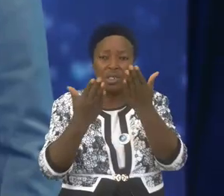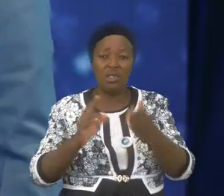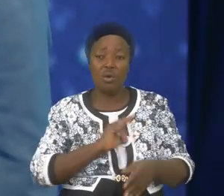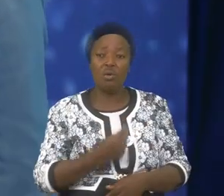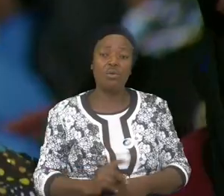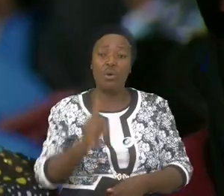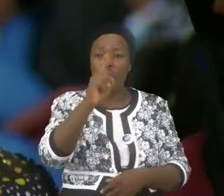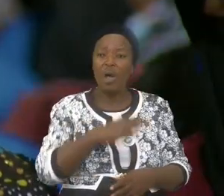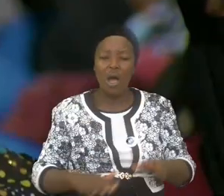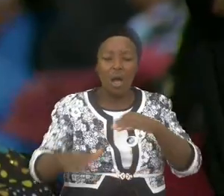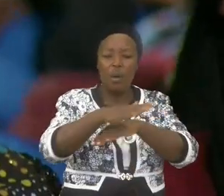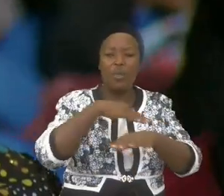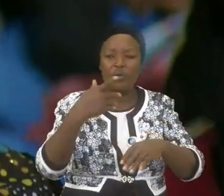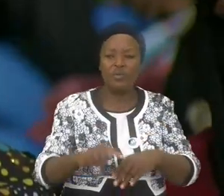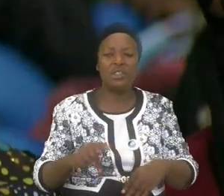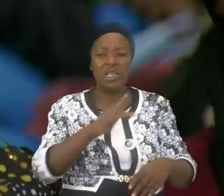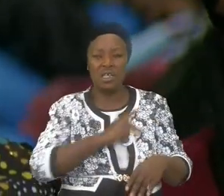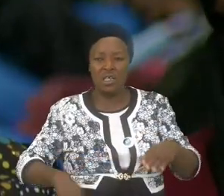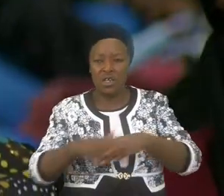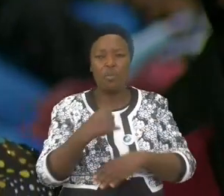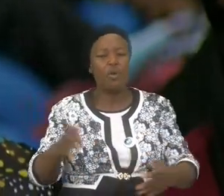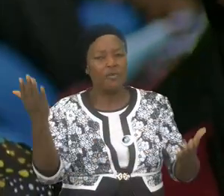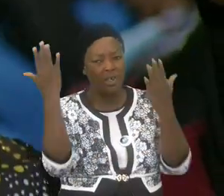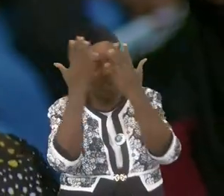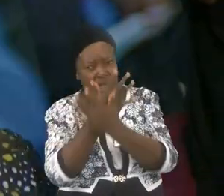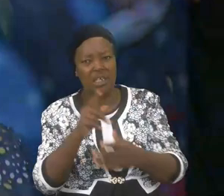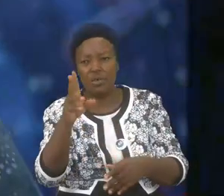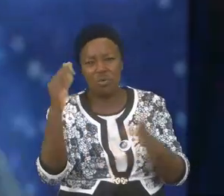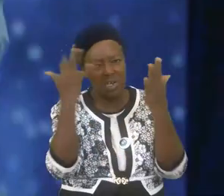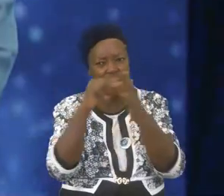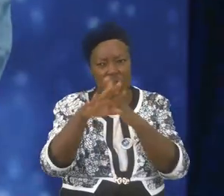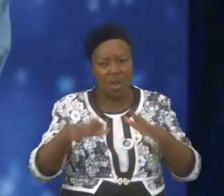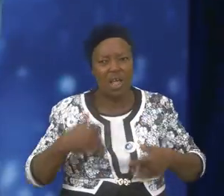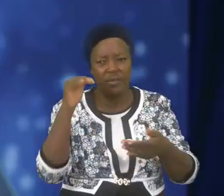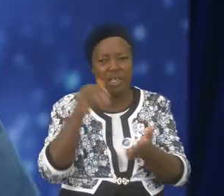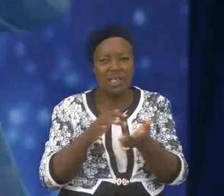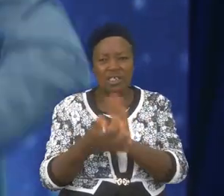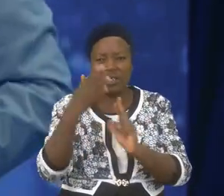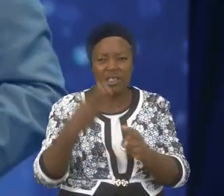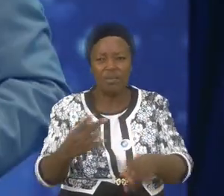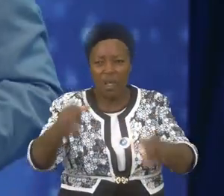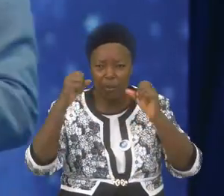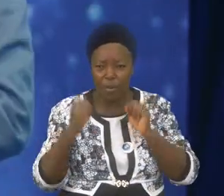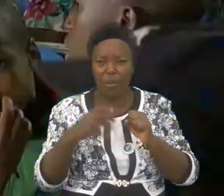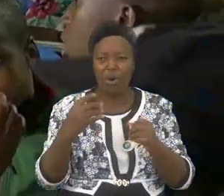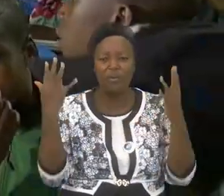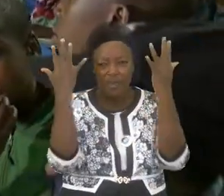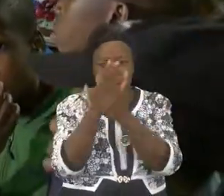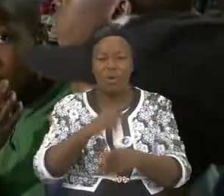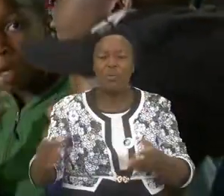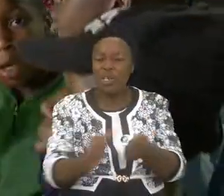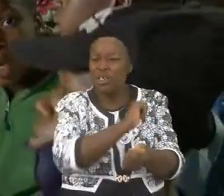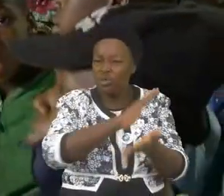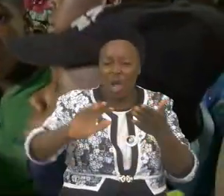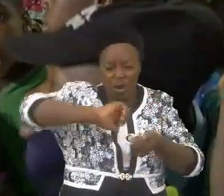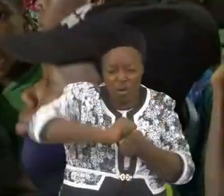your life again. The powers of darkness will be shattered out of your life tonight in Jesus' name.